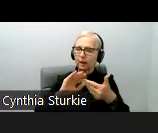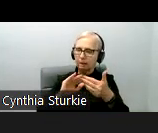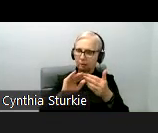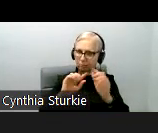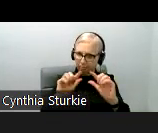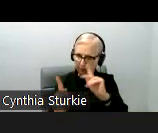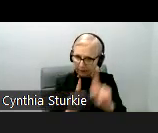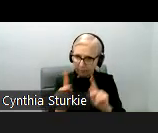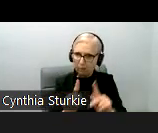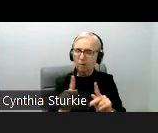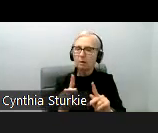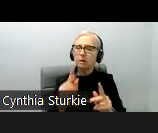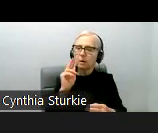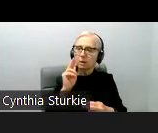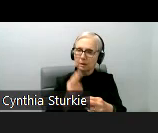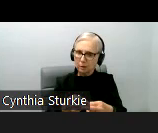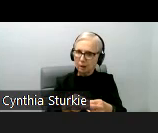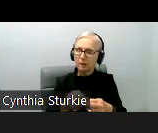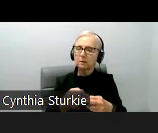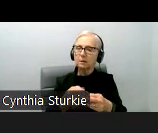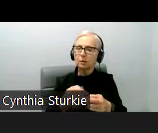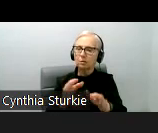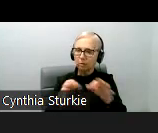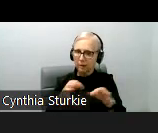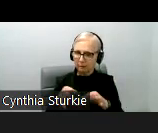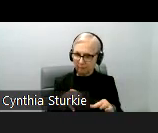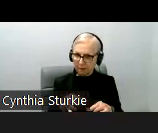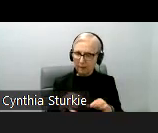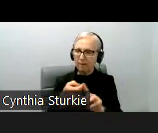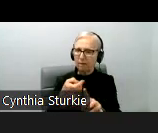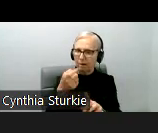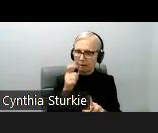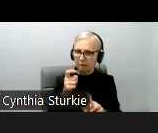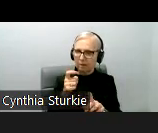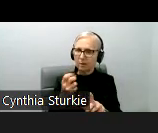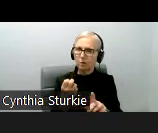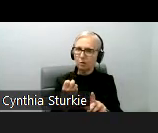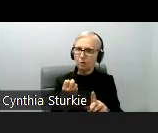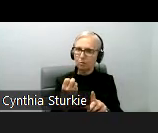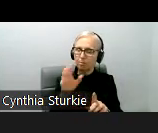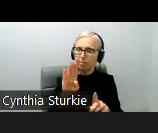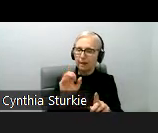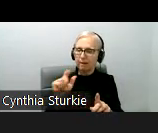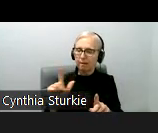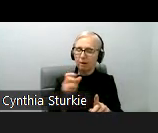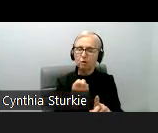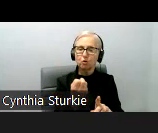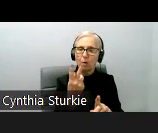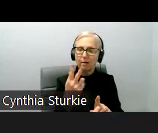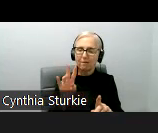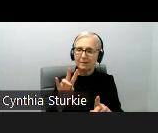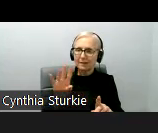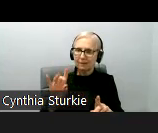is specifically speaking to that definition from Bill 1278, which